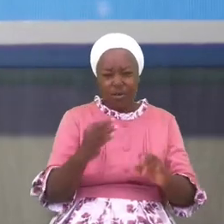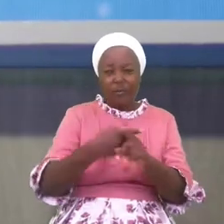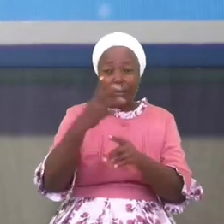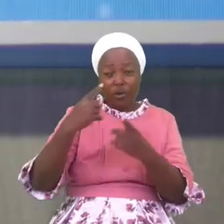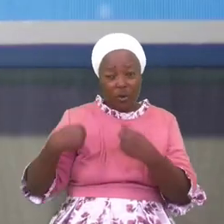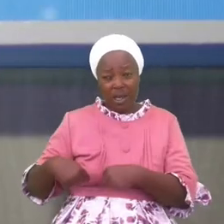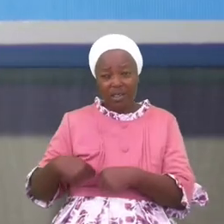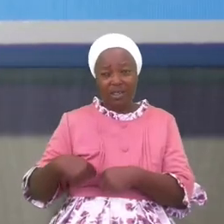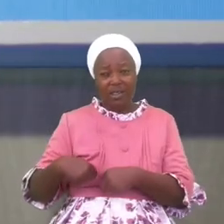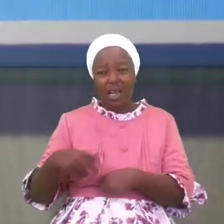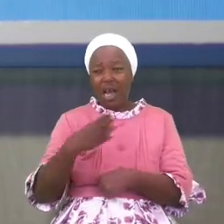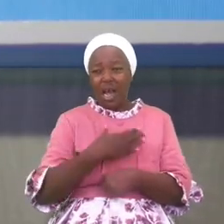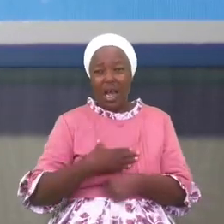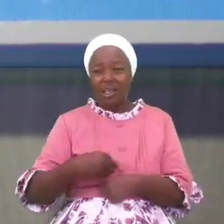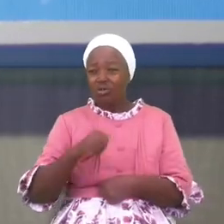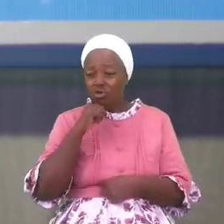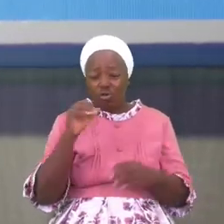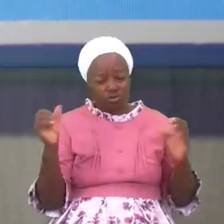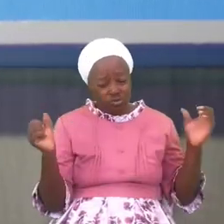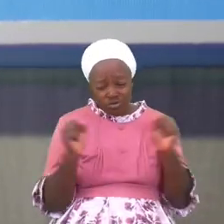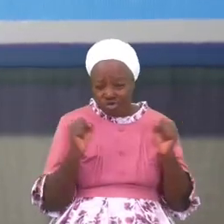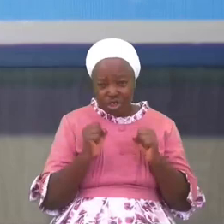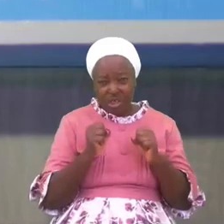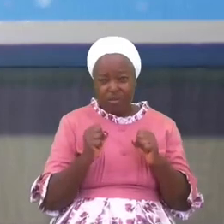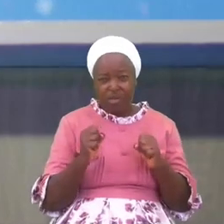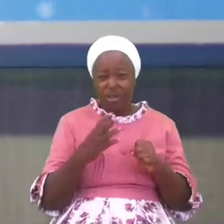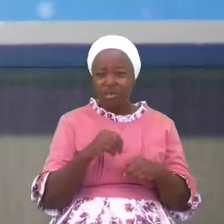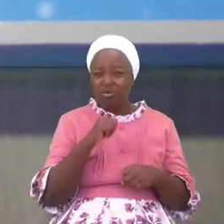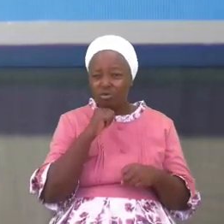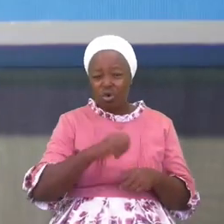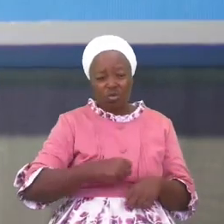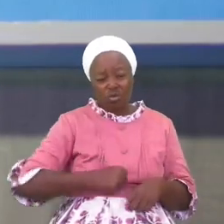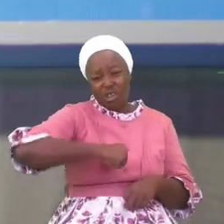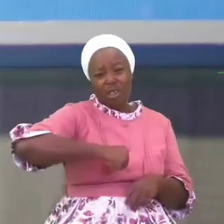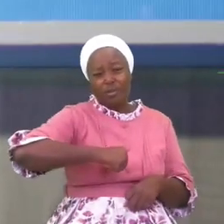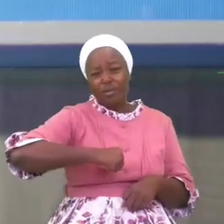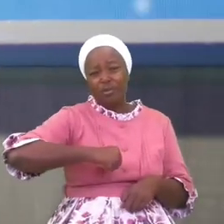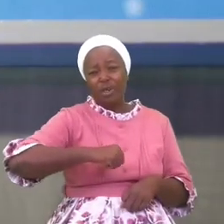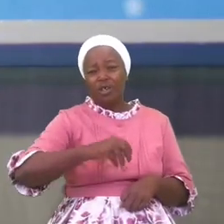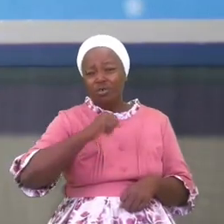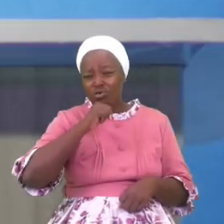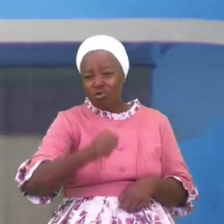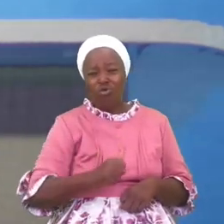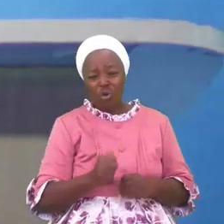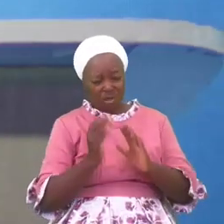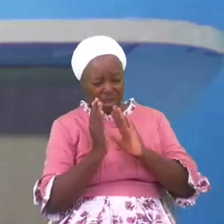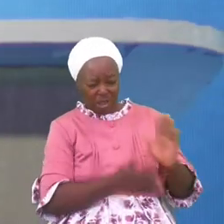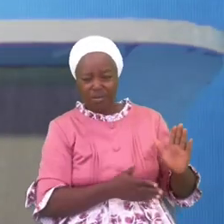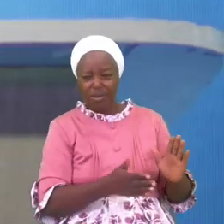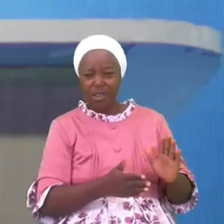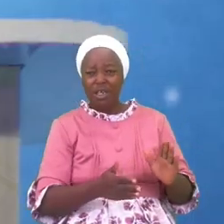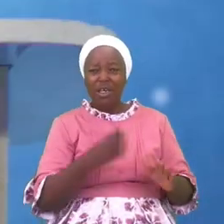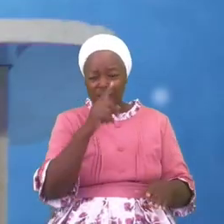an irresistible, an unbendable, unbreakable decision, you say, Lord, I